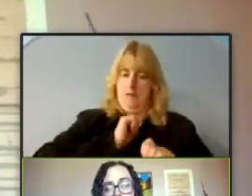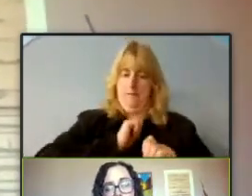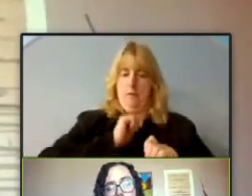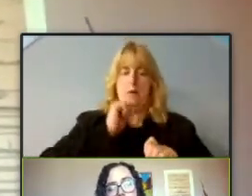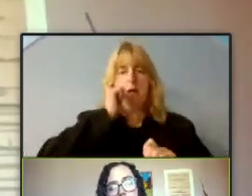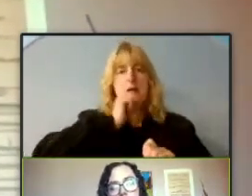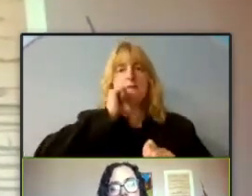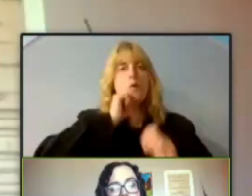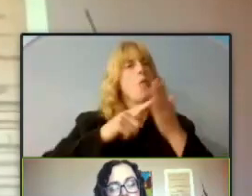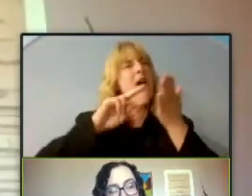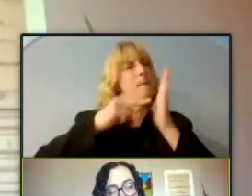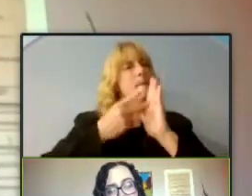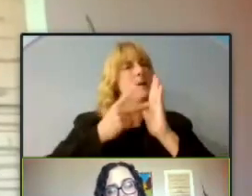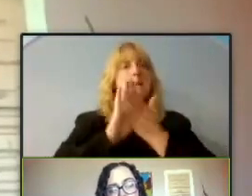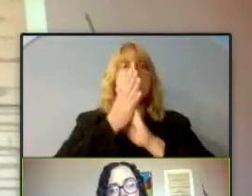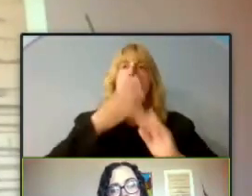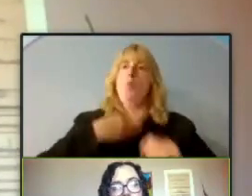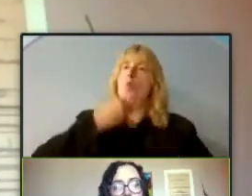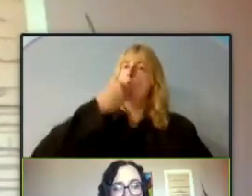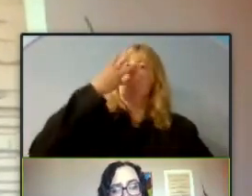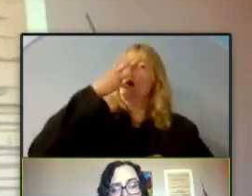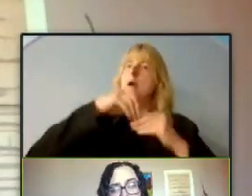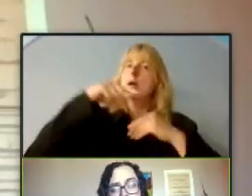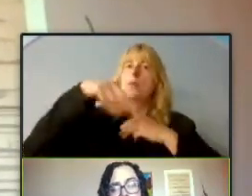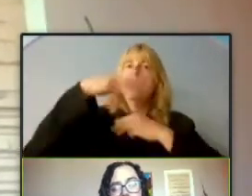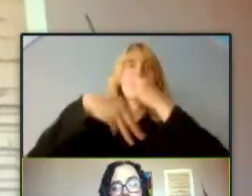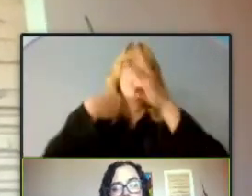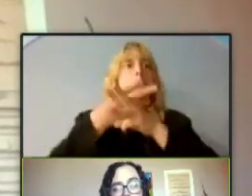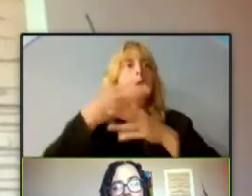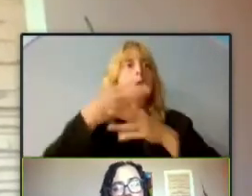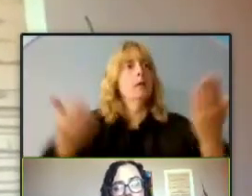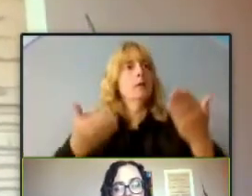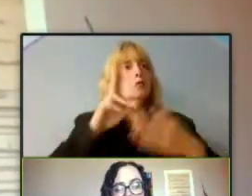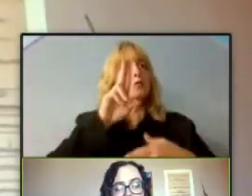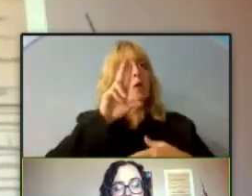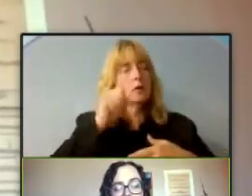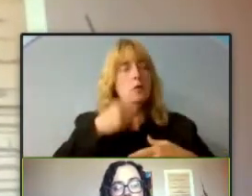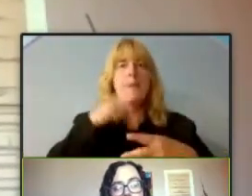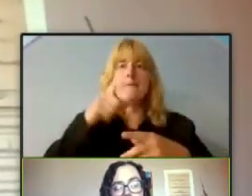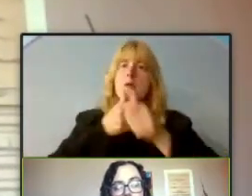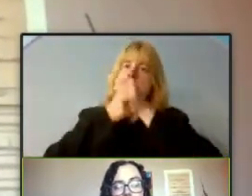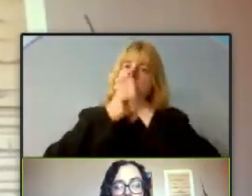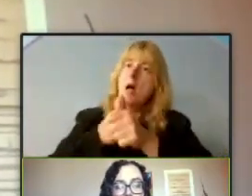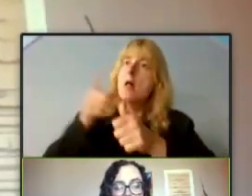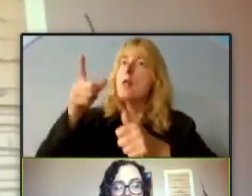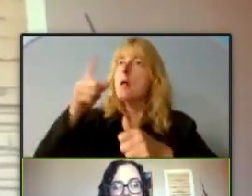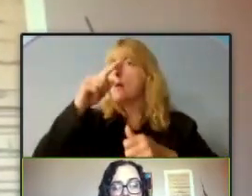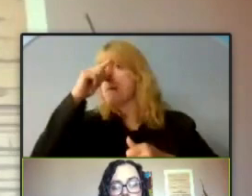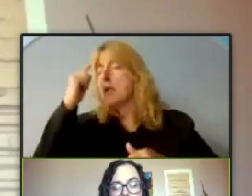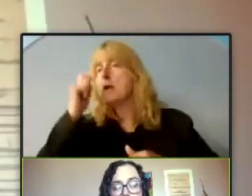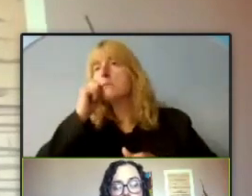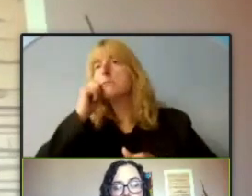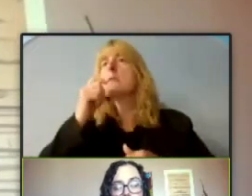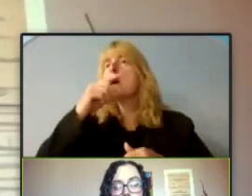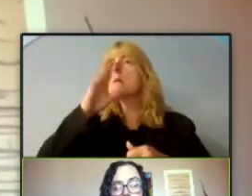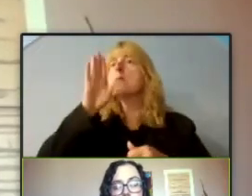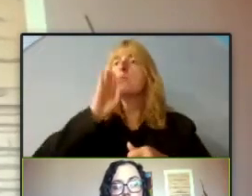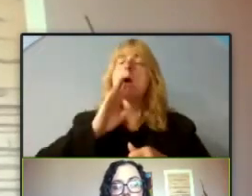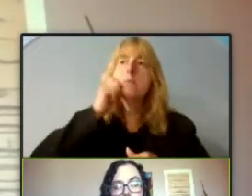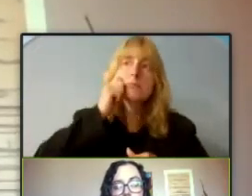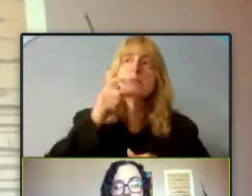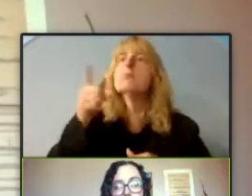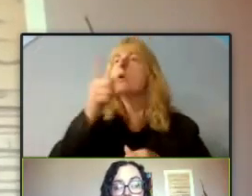in this world, in this country? And then we need to do the work of following Black and brown leadership to dismantle the systems that are harming Black